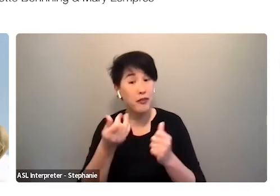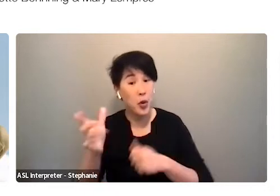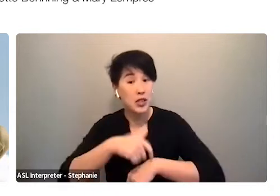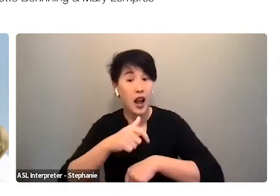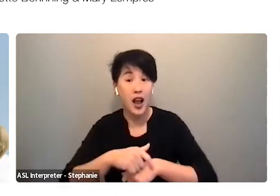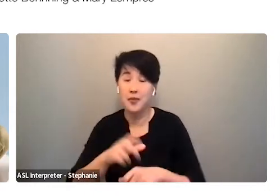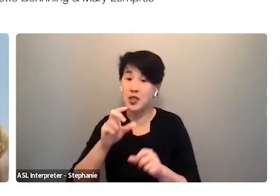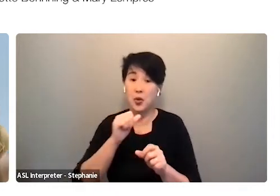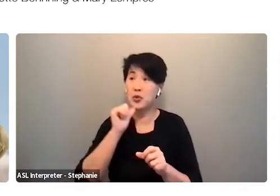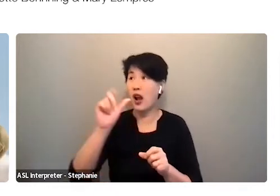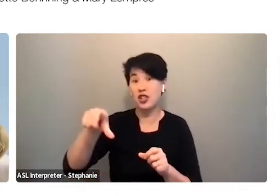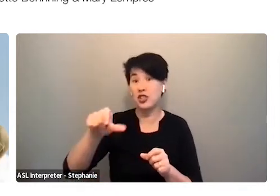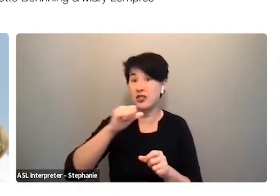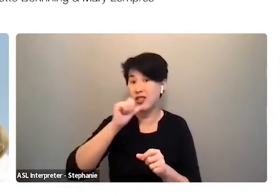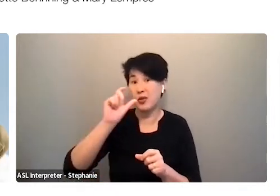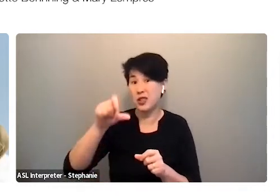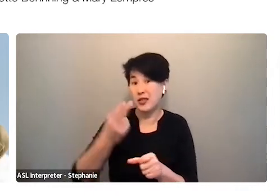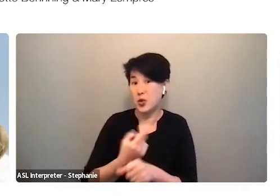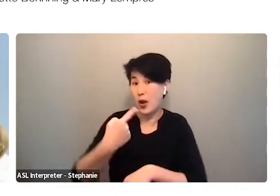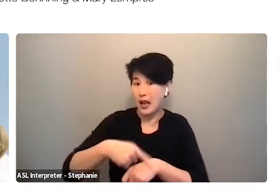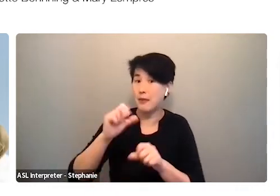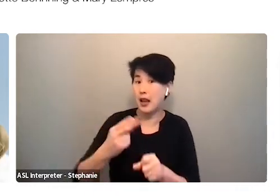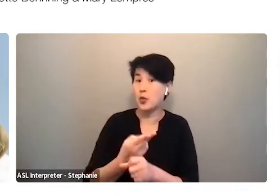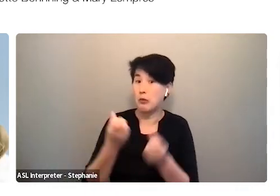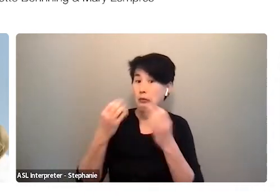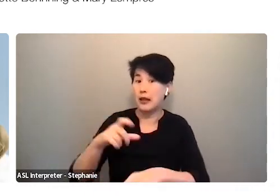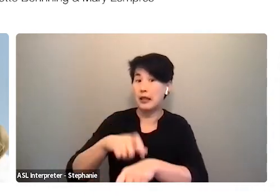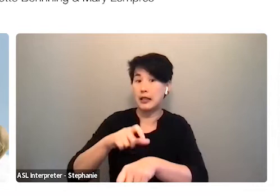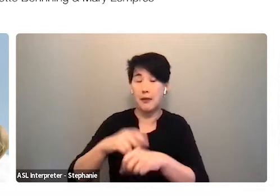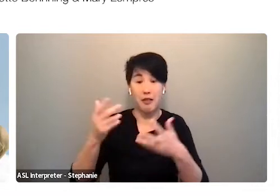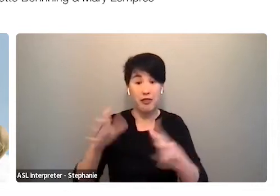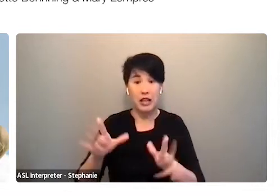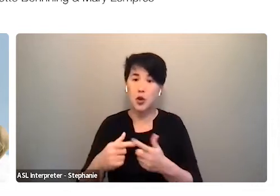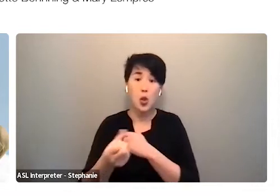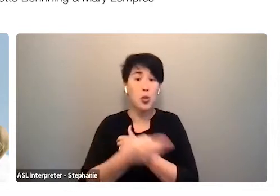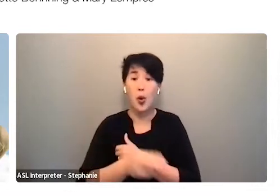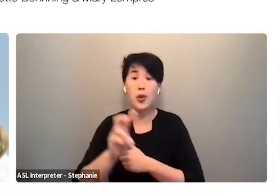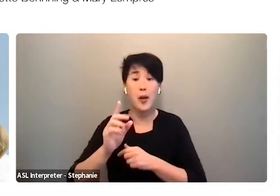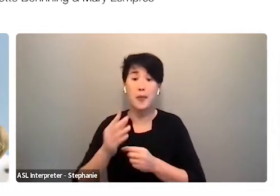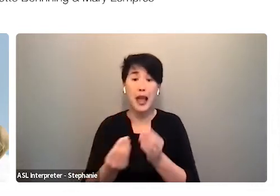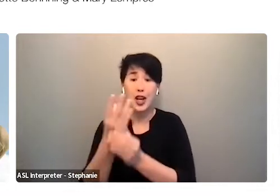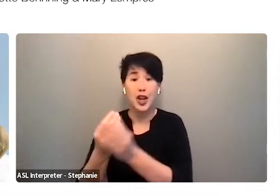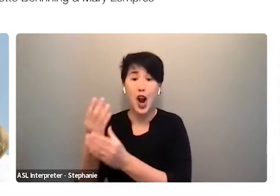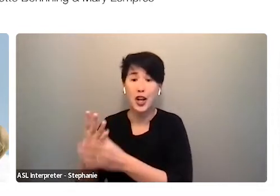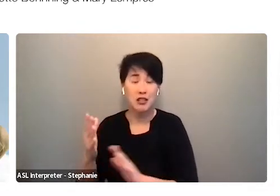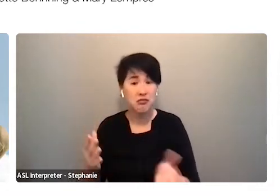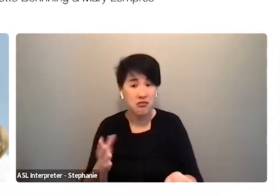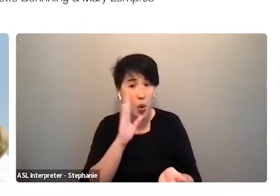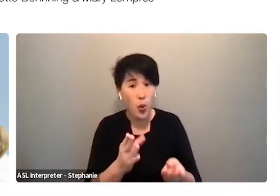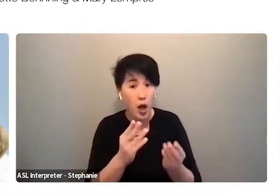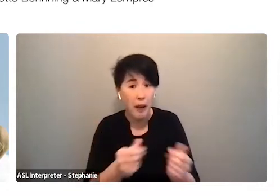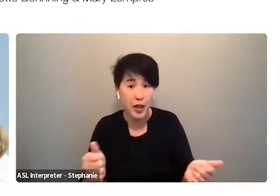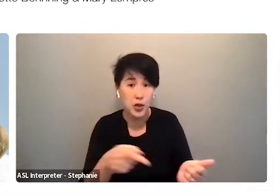than one use. You can literally like throw them in the garden, and that's not like a greenwashing thing. They will biodegrade and